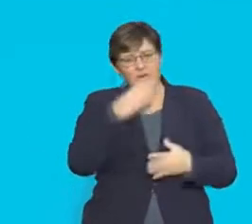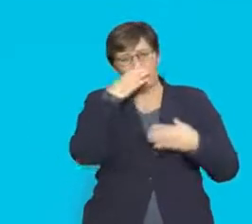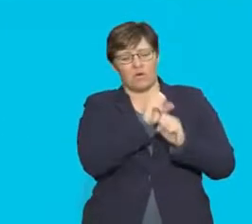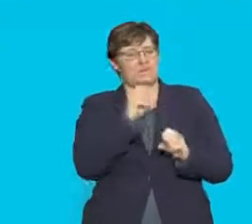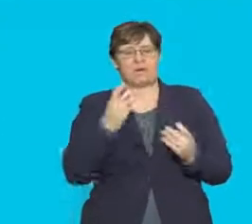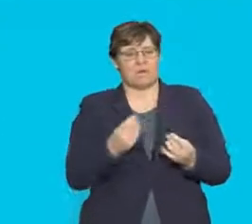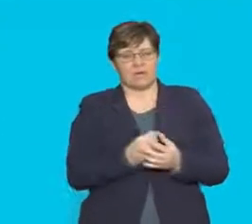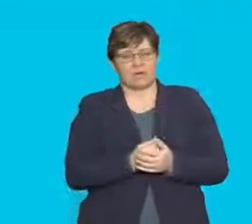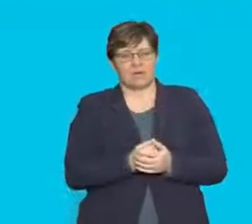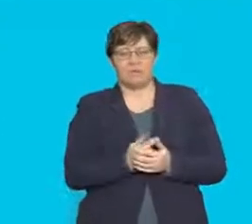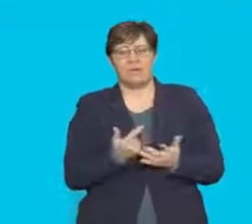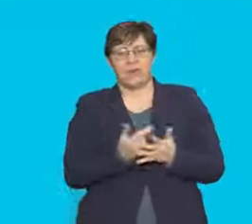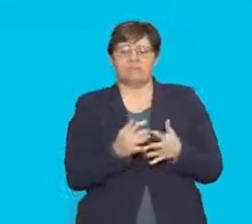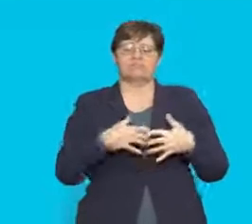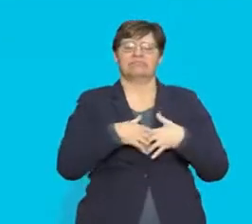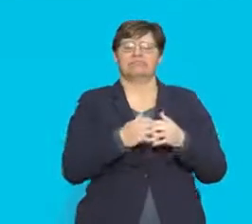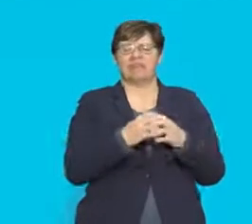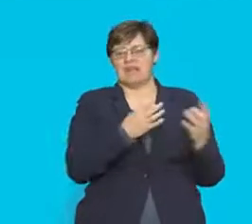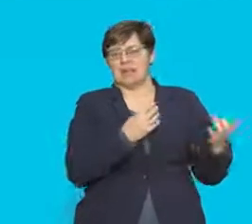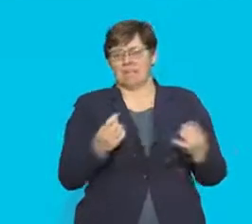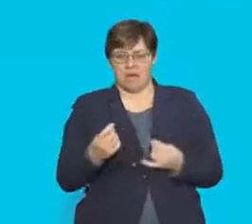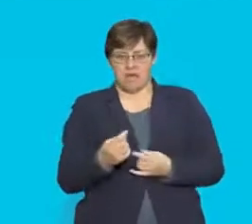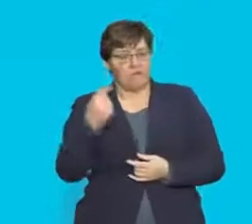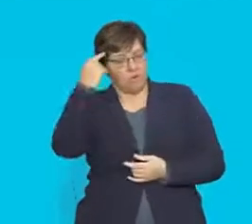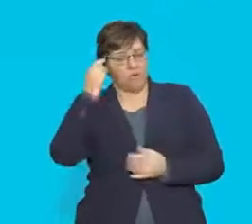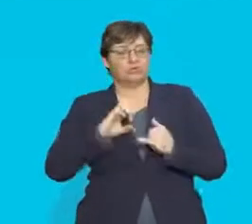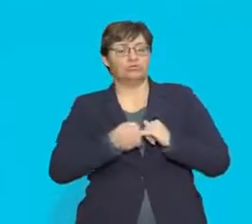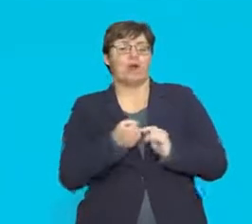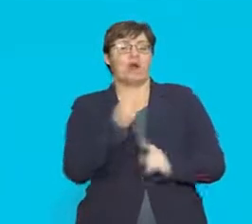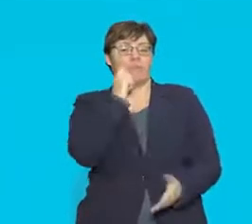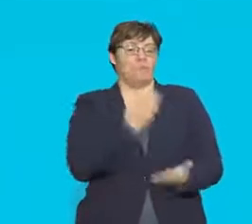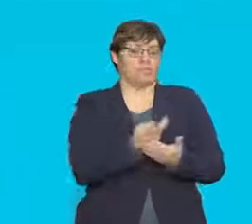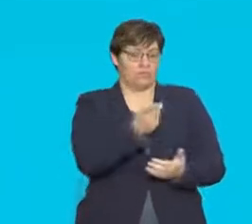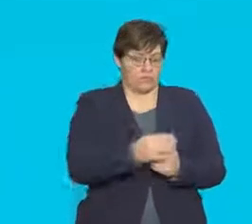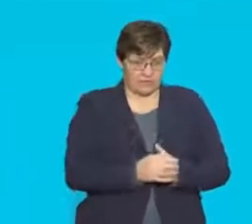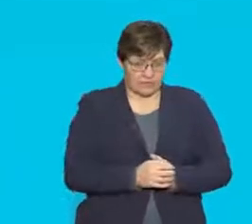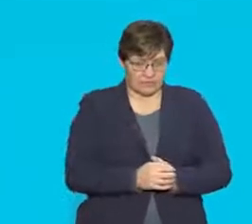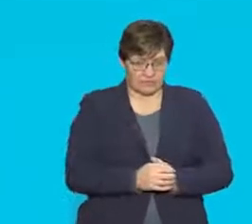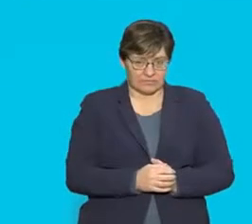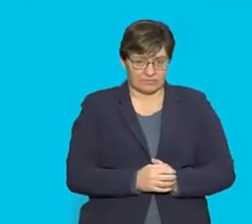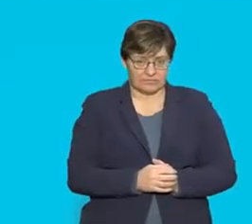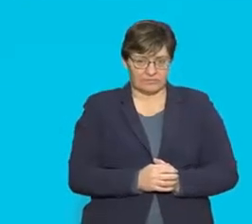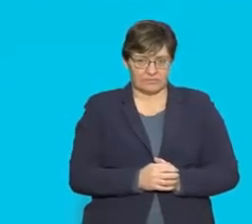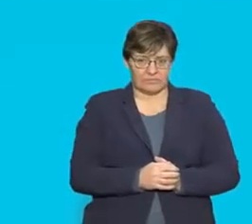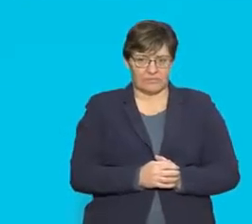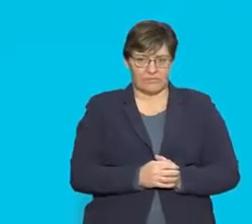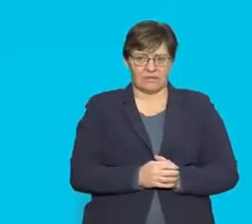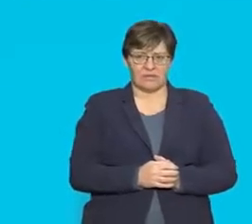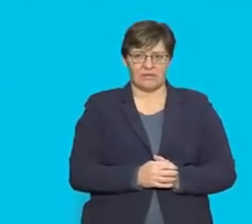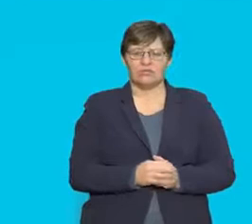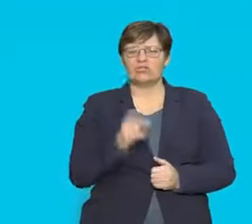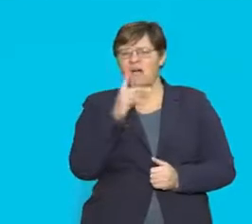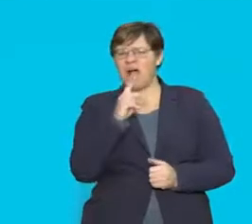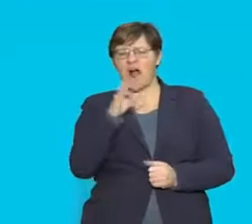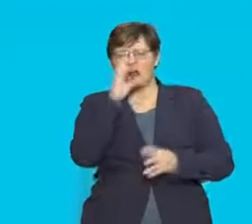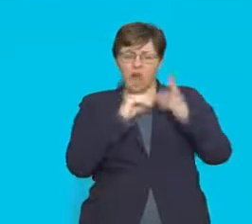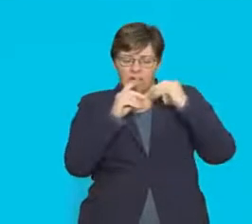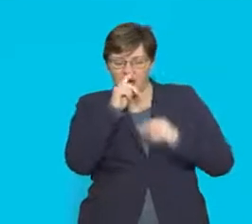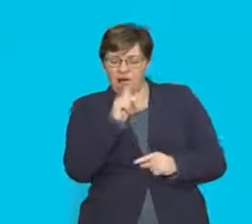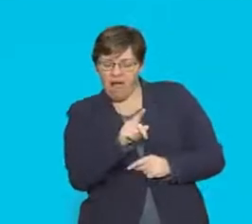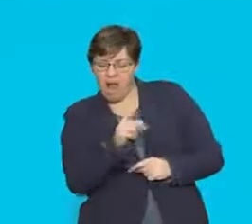you're going to try and create numbers whenever you are trying to prove this using deductive reasoning. So please just don't